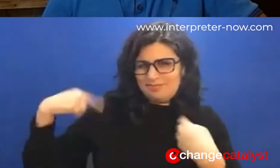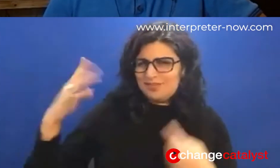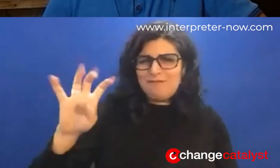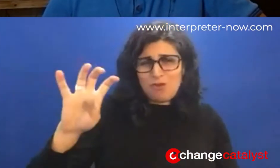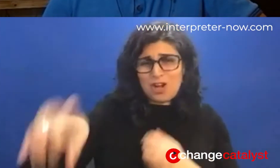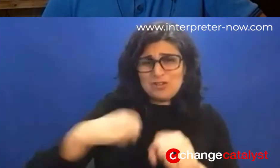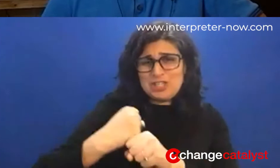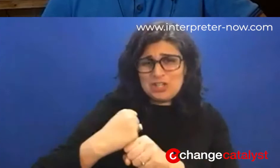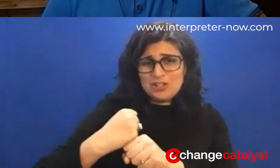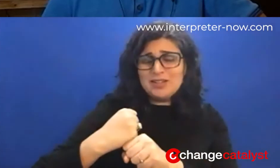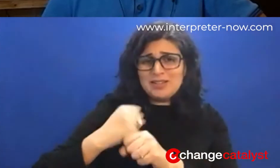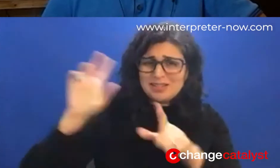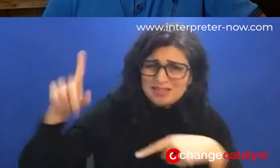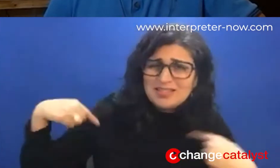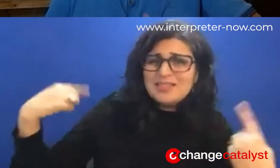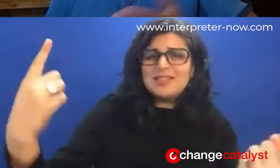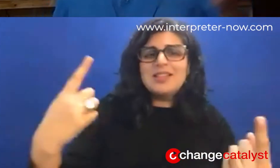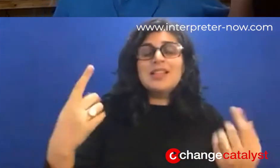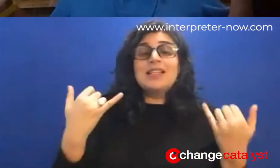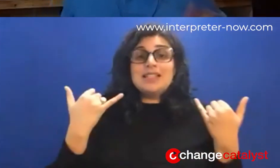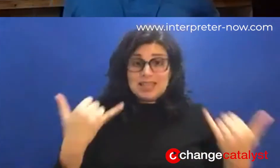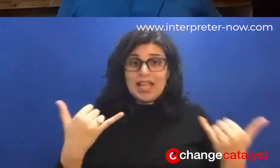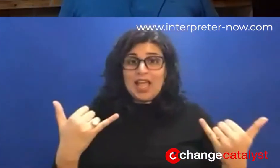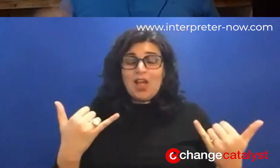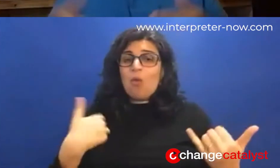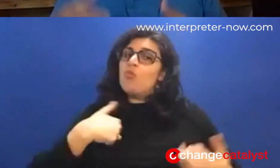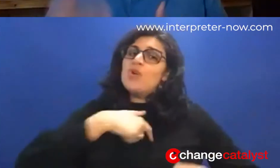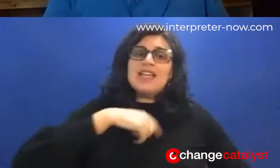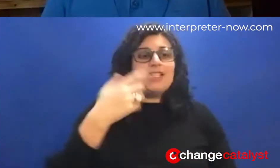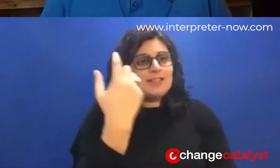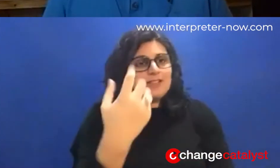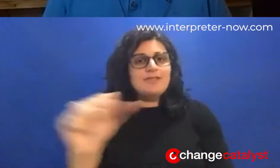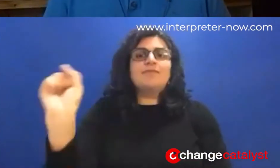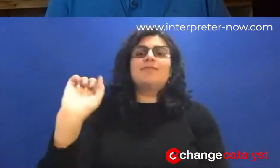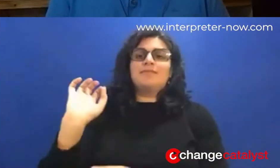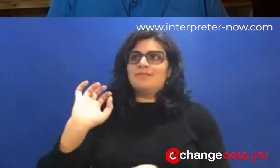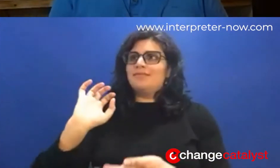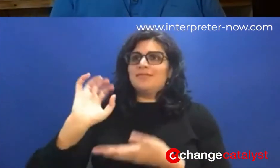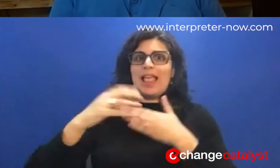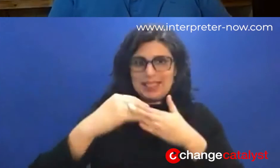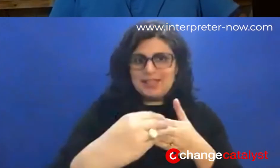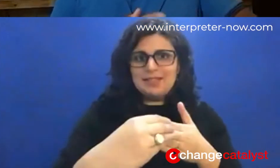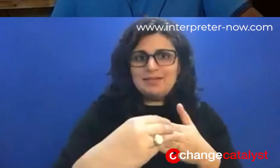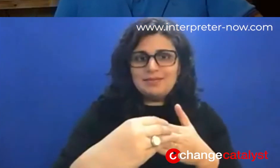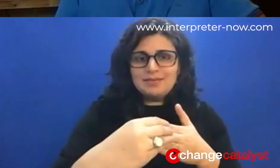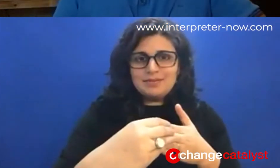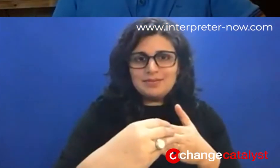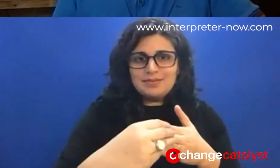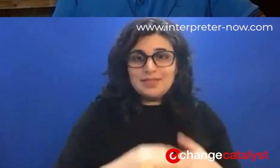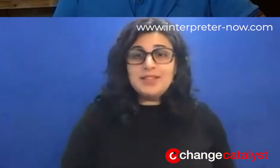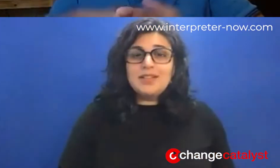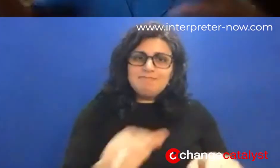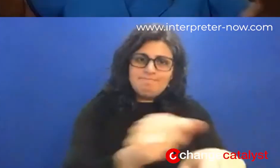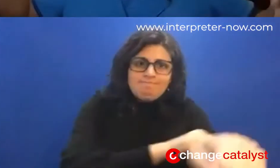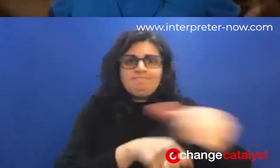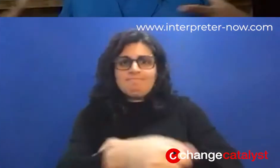that goes. It's time for us to just stand up and say, all right, this is what we're going to do. Right? Because